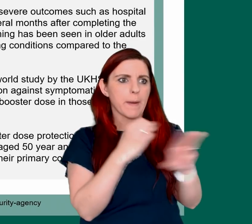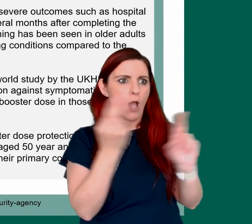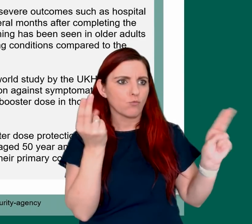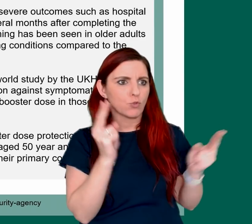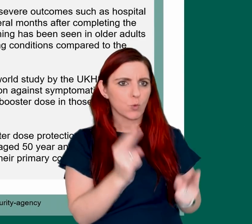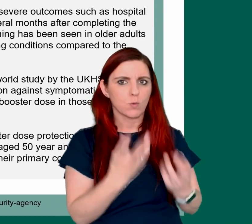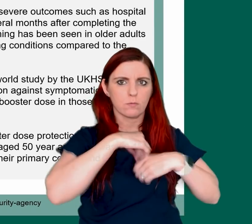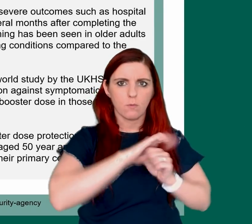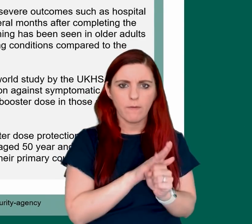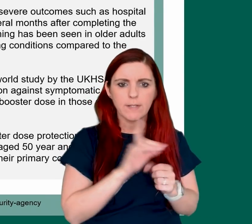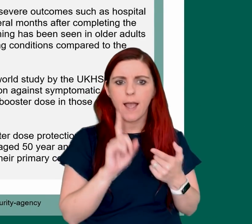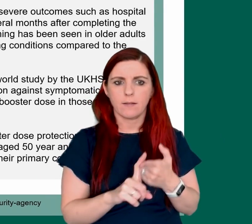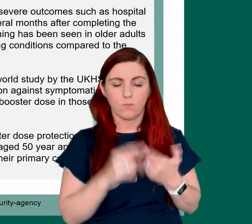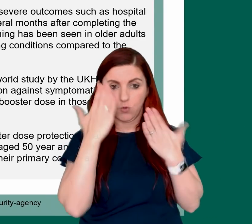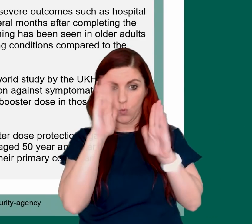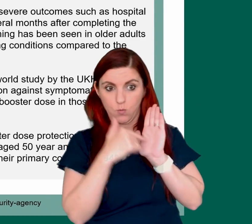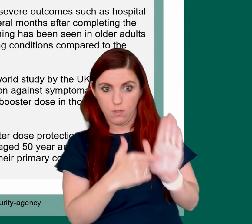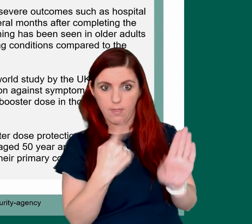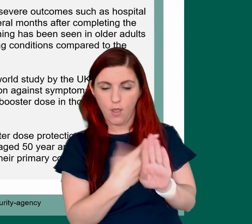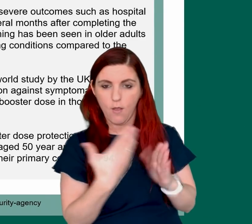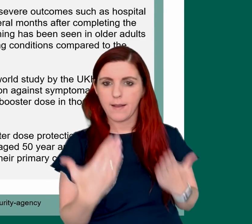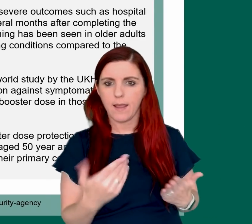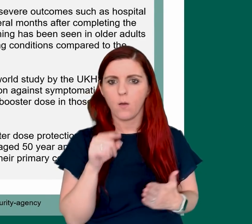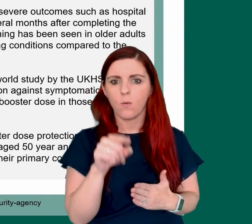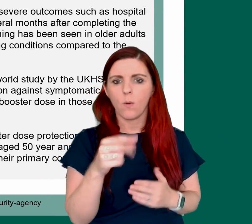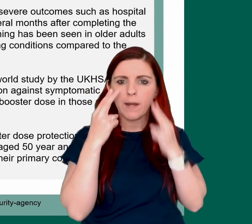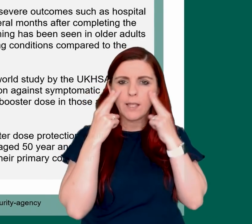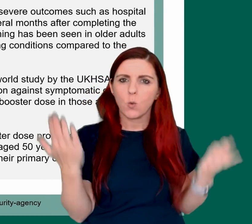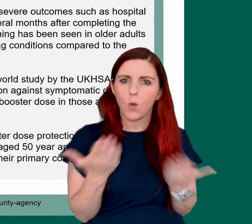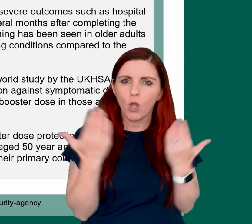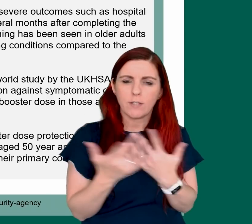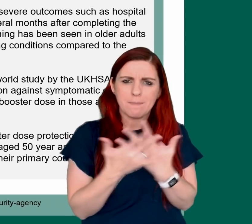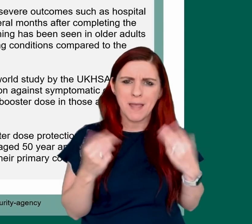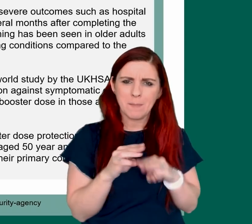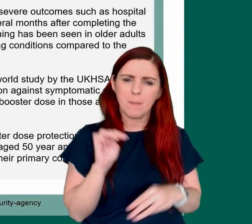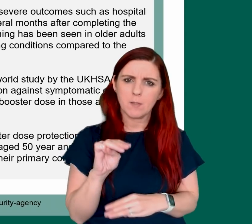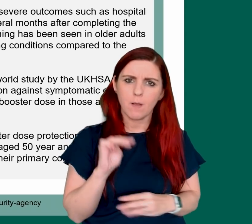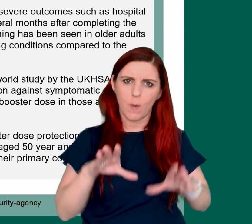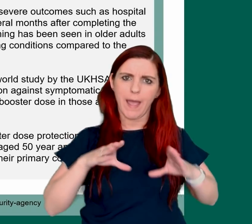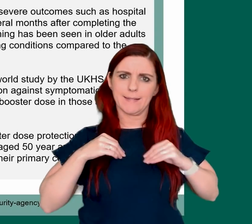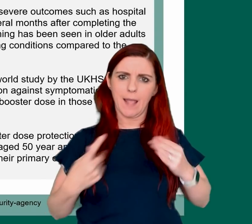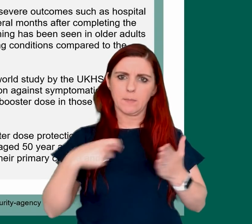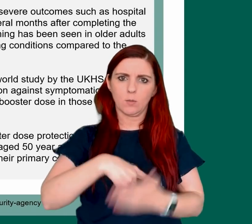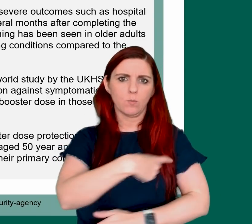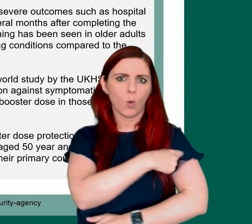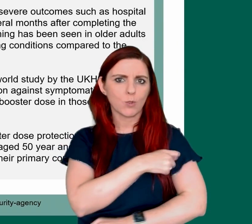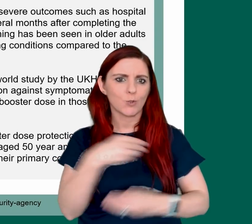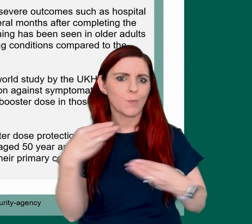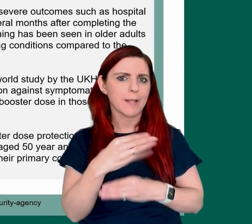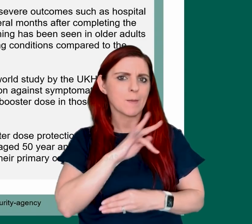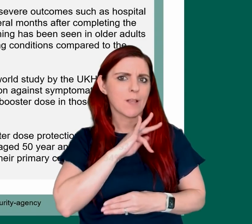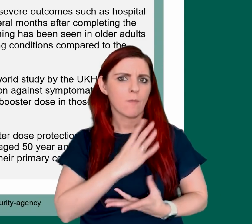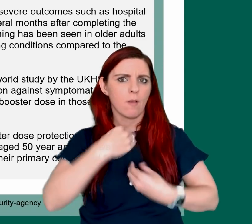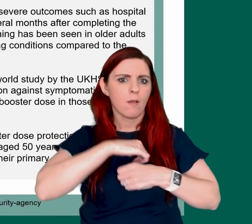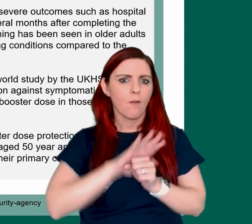And what I'll show you now is what we need to do is encourage as much uptake as possible to protect people against infection. We're not operating